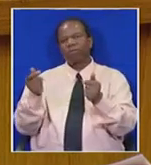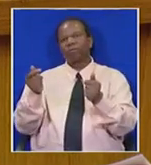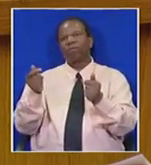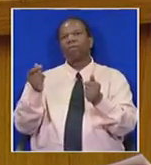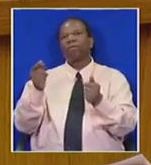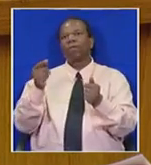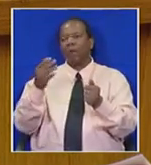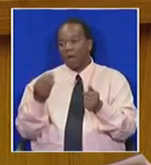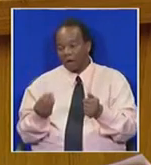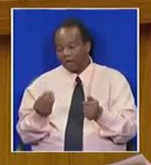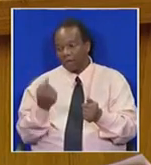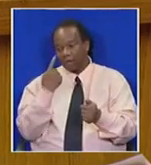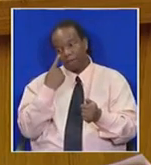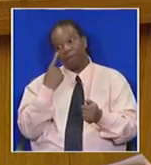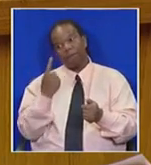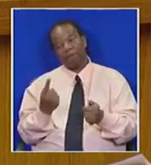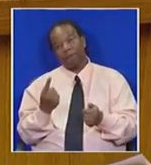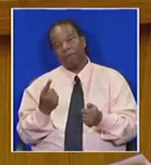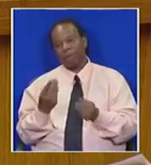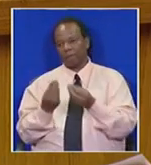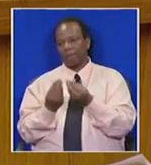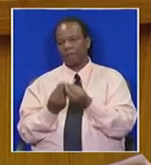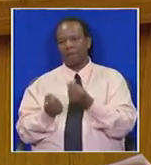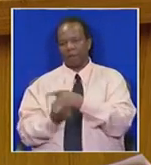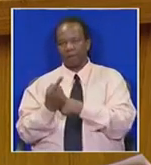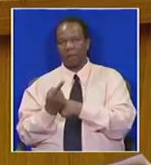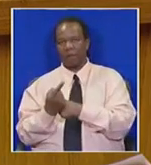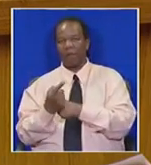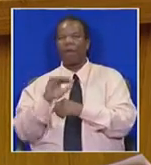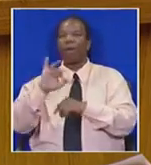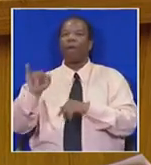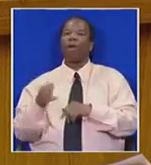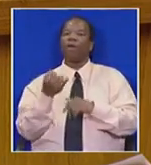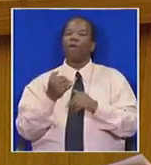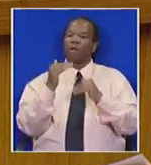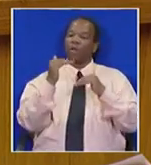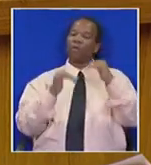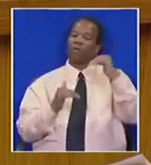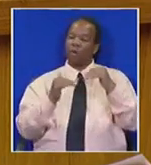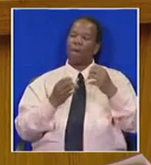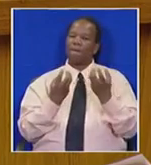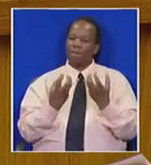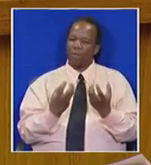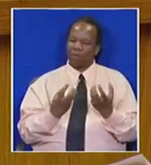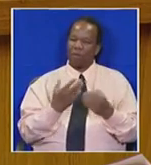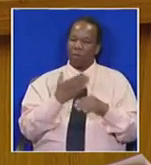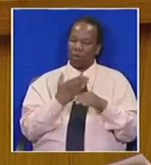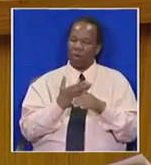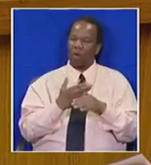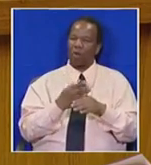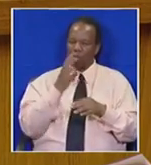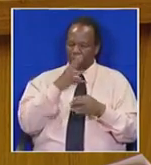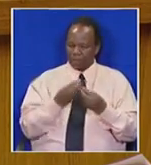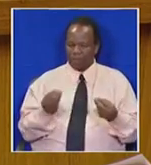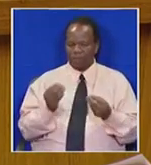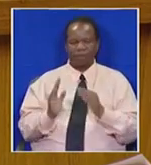tangible effects to this in the triple challenges of inequality, poverty, and unemployment. The